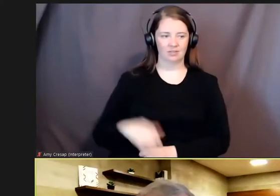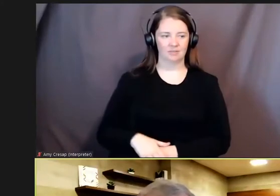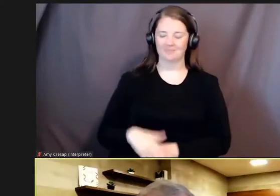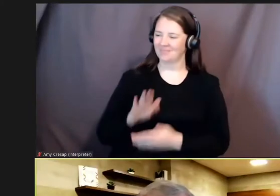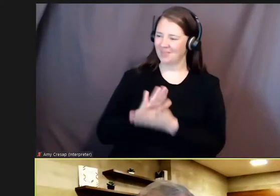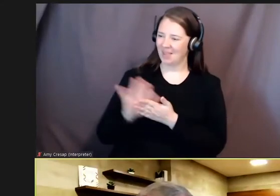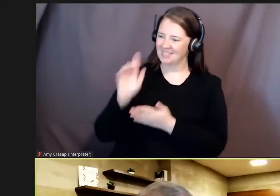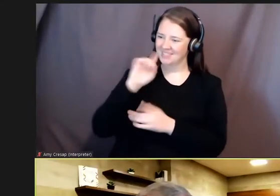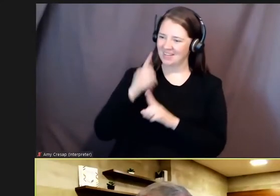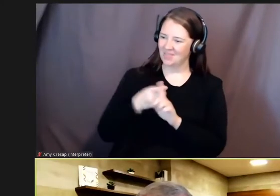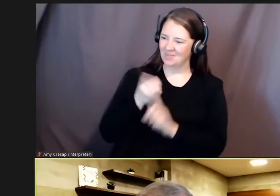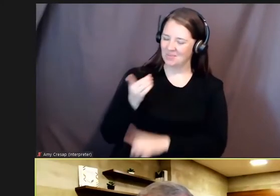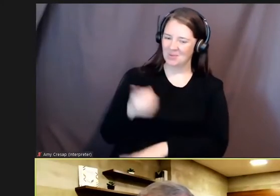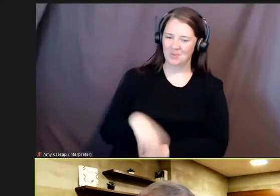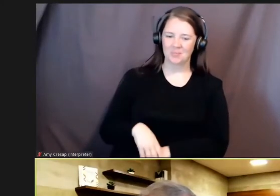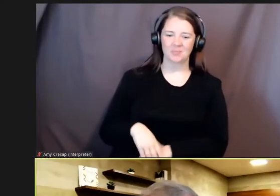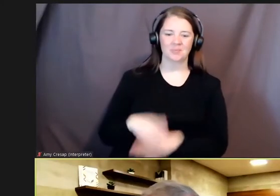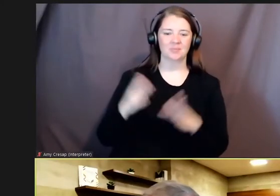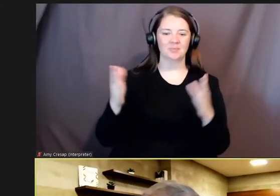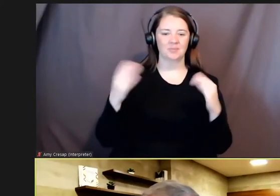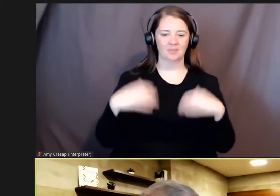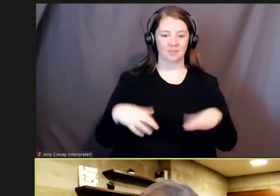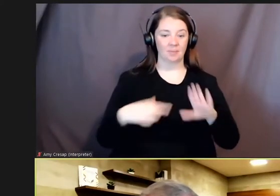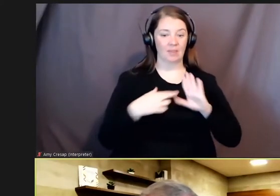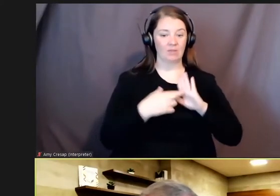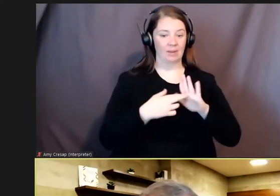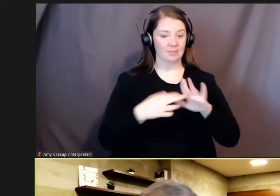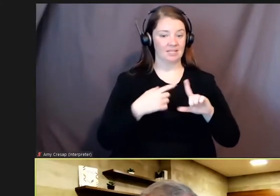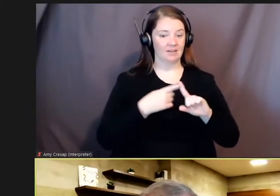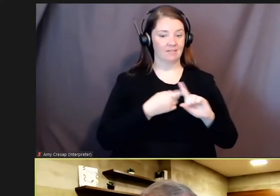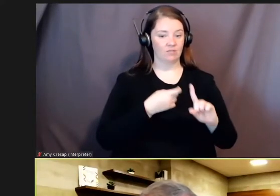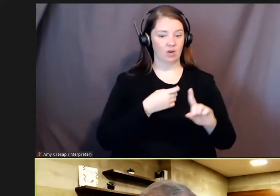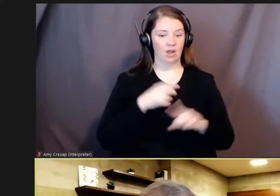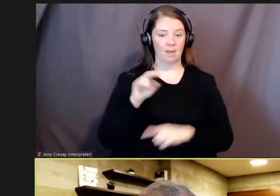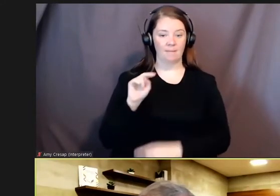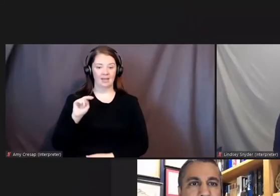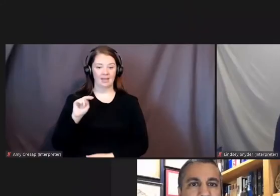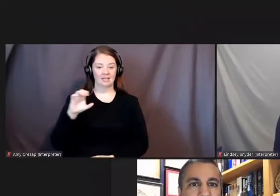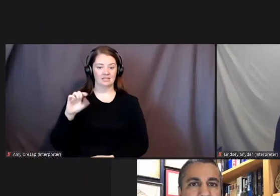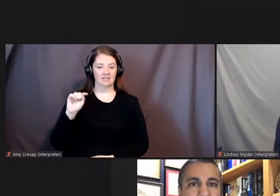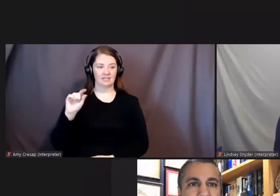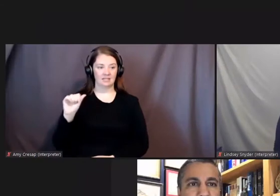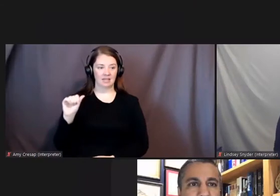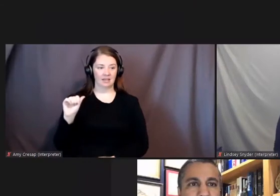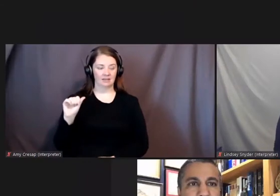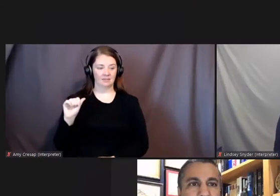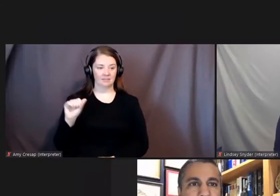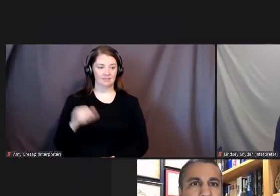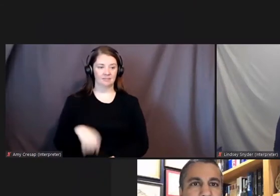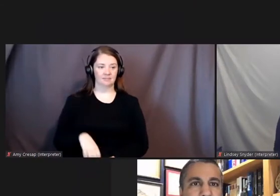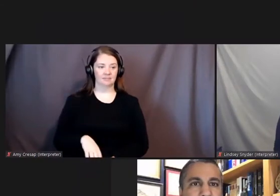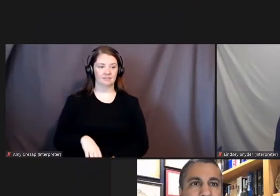Nice to hear from you. We have a representative from NCTA.